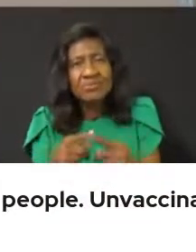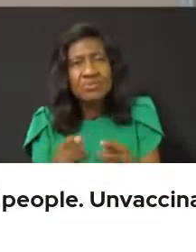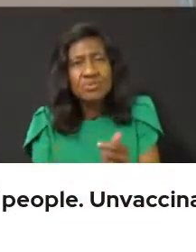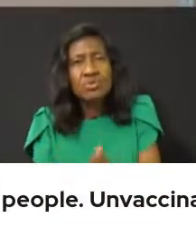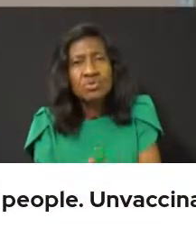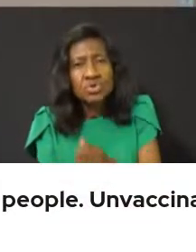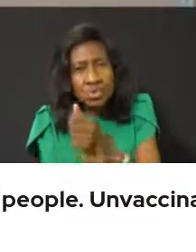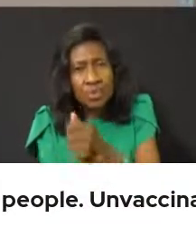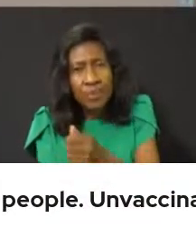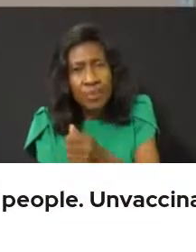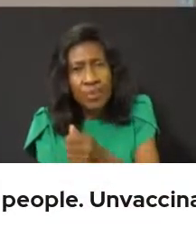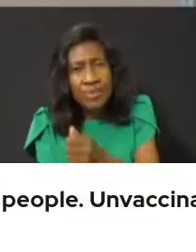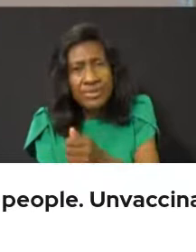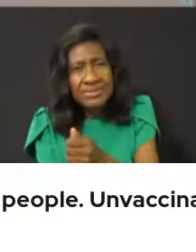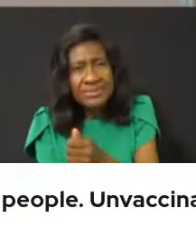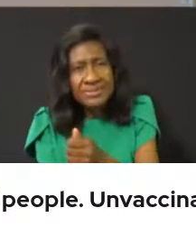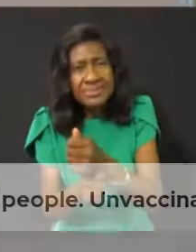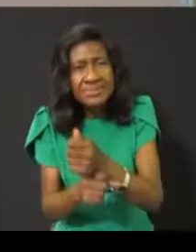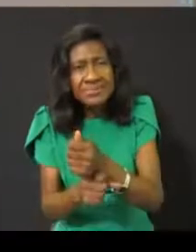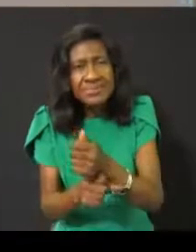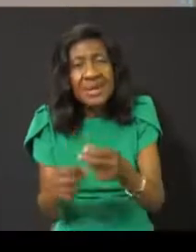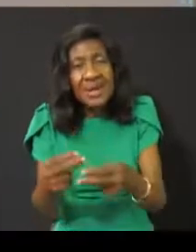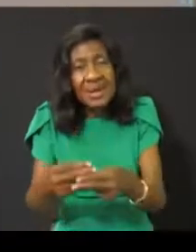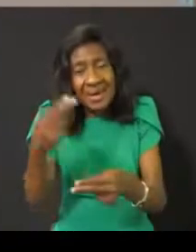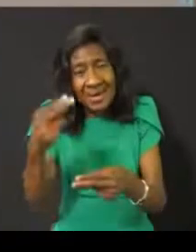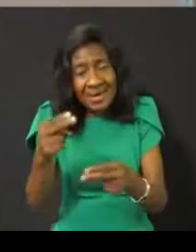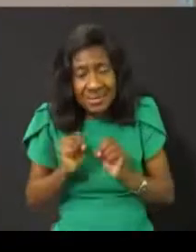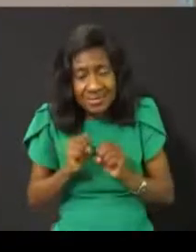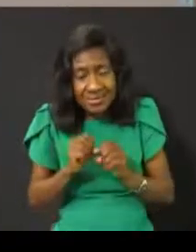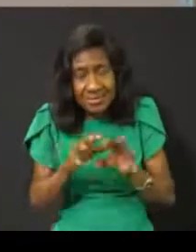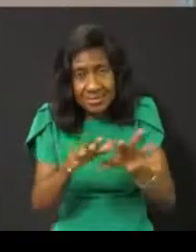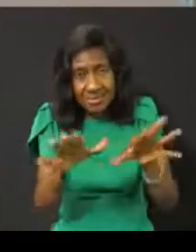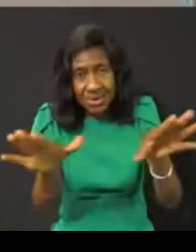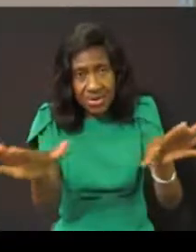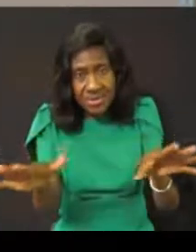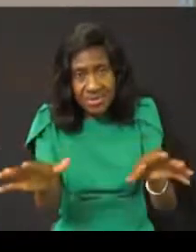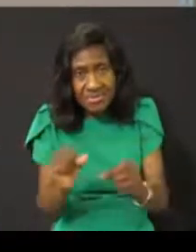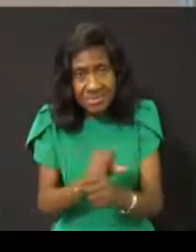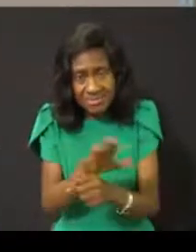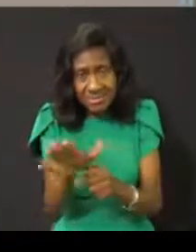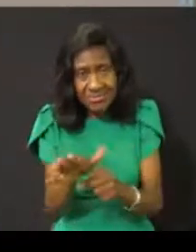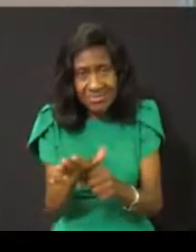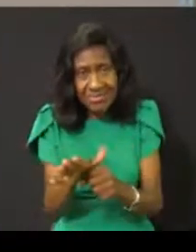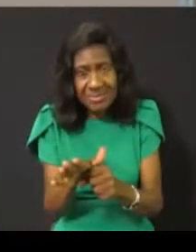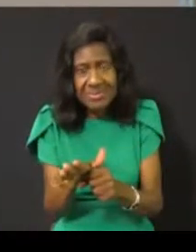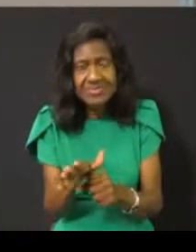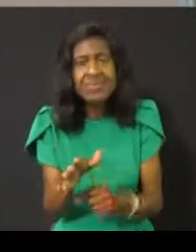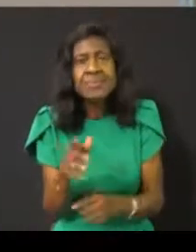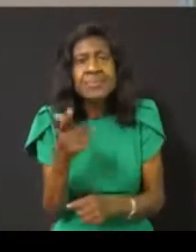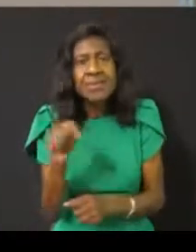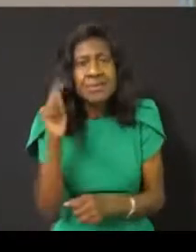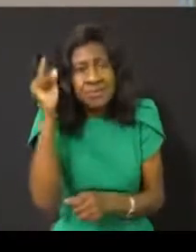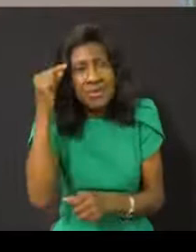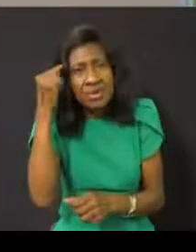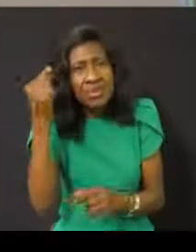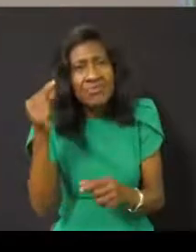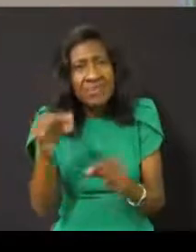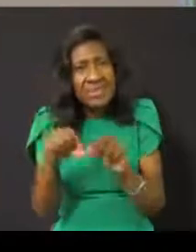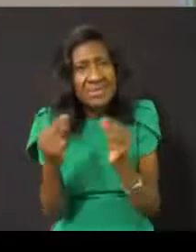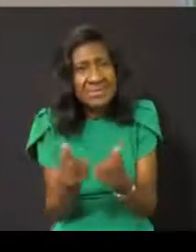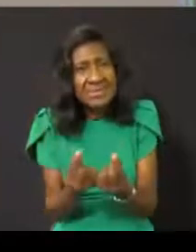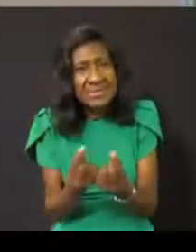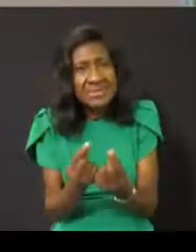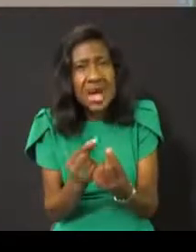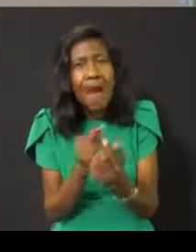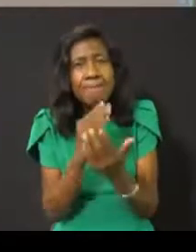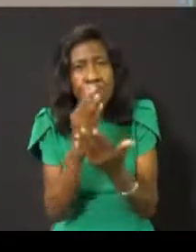an escalation in community transmission. I can assure you that this government has approved, and I'm happy